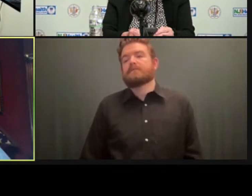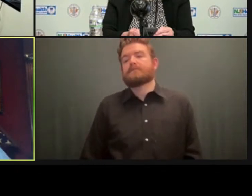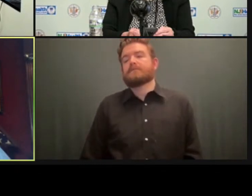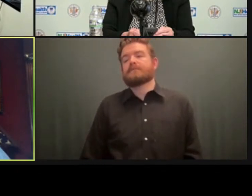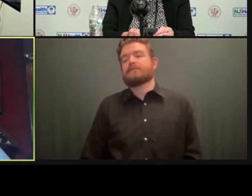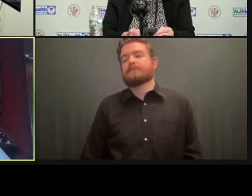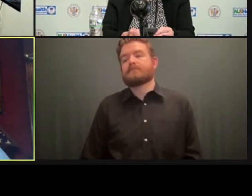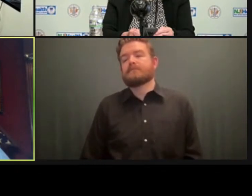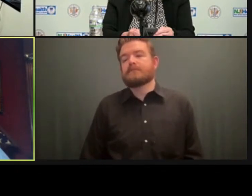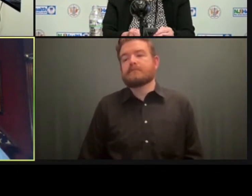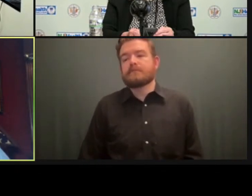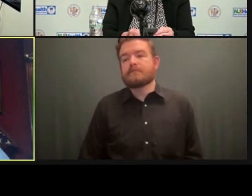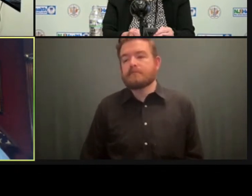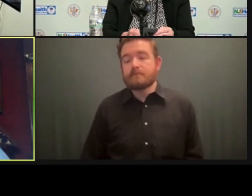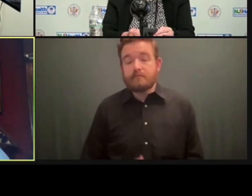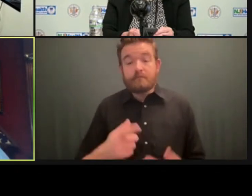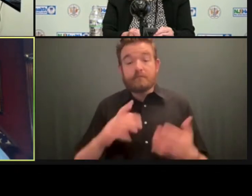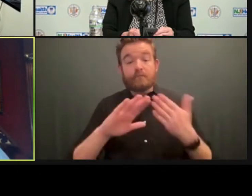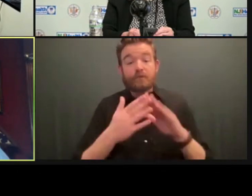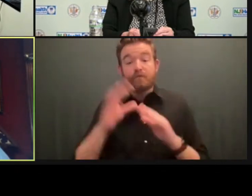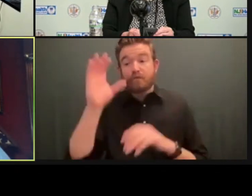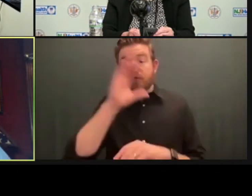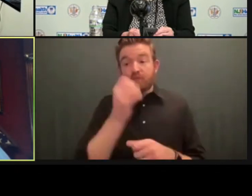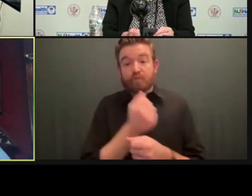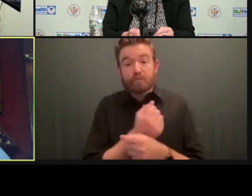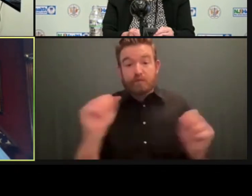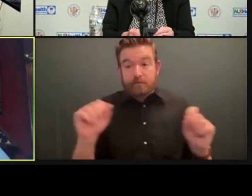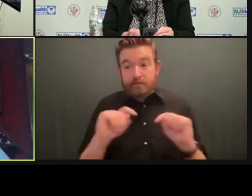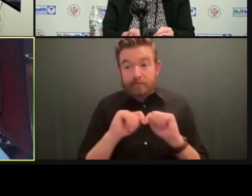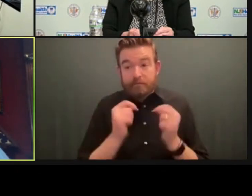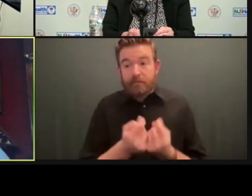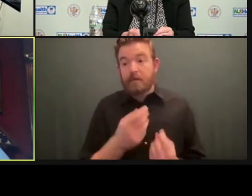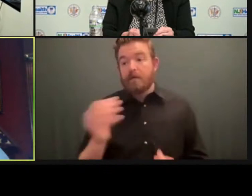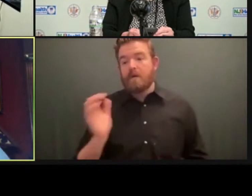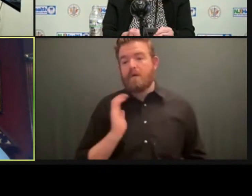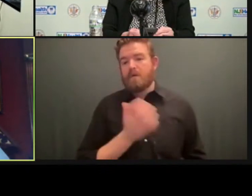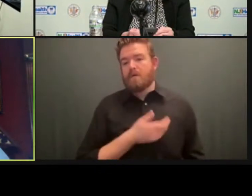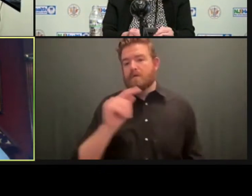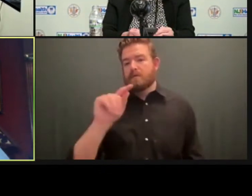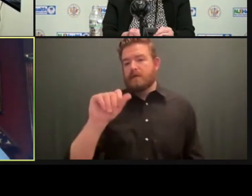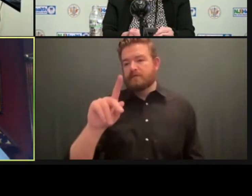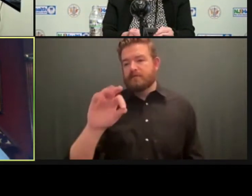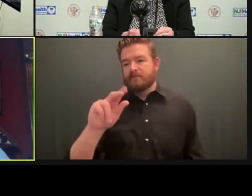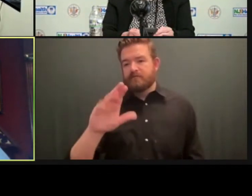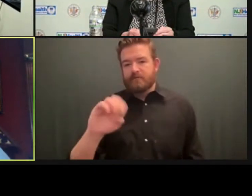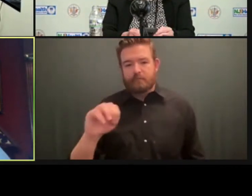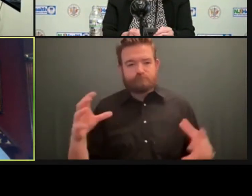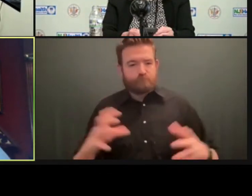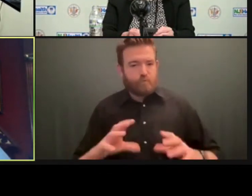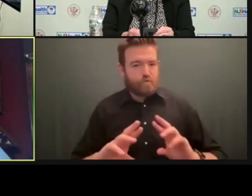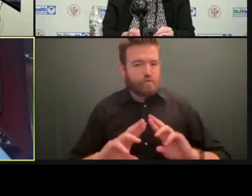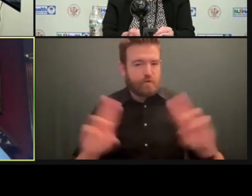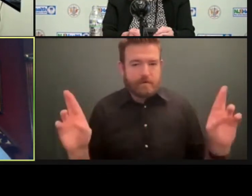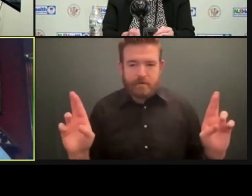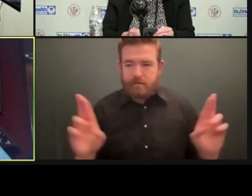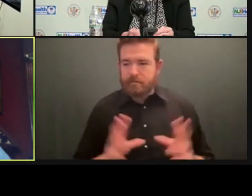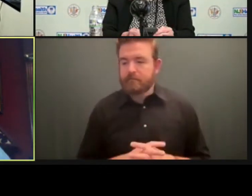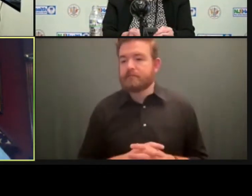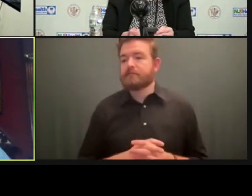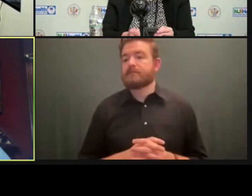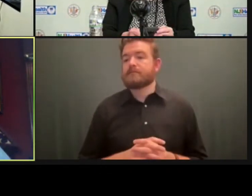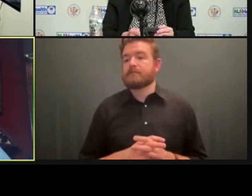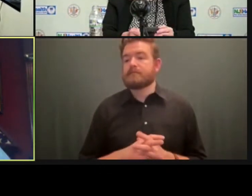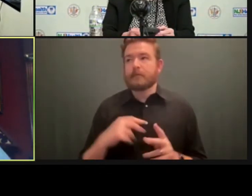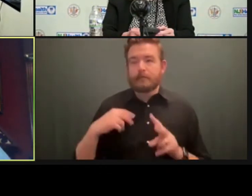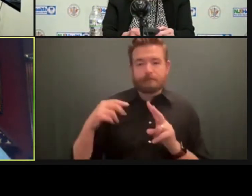our primary concern, Governor, as you well know. So continue to monitor the storm on the weather front and continue to monitor the